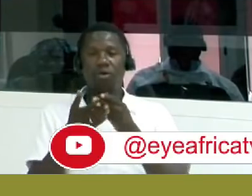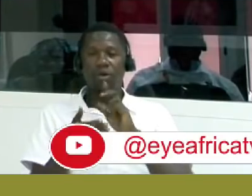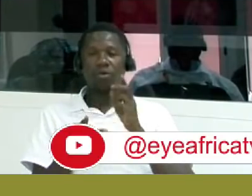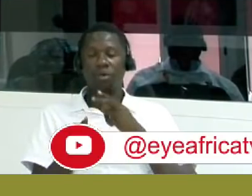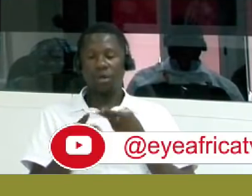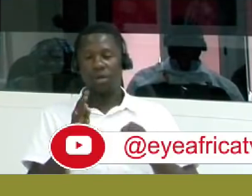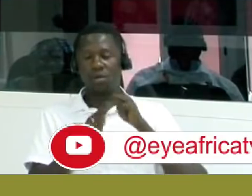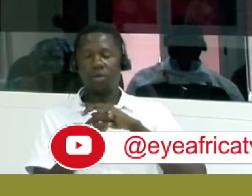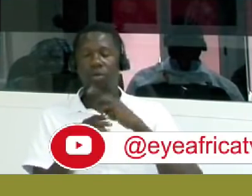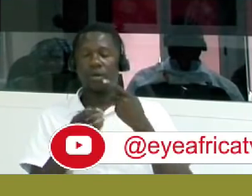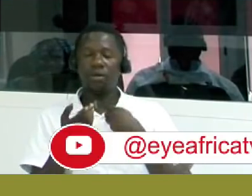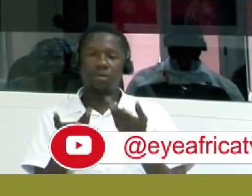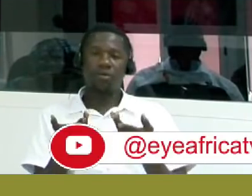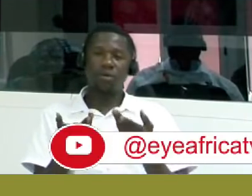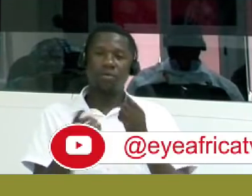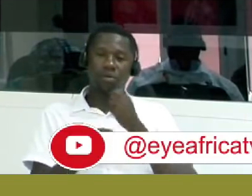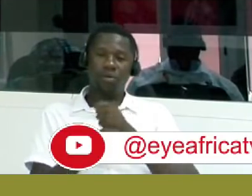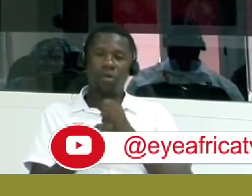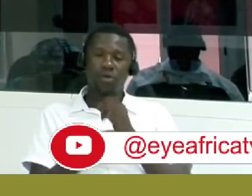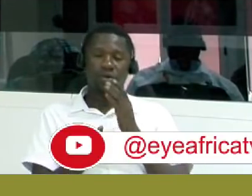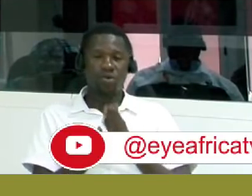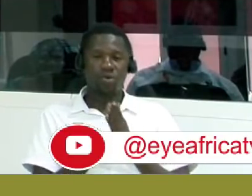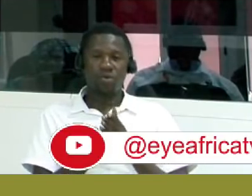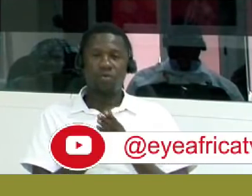in making sure that we acted